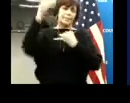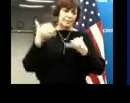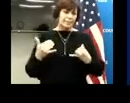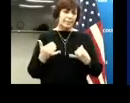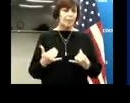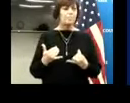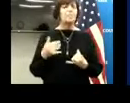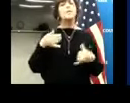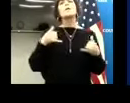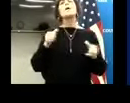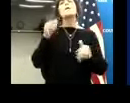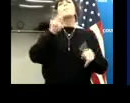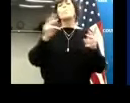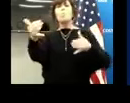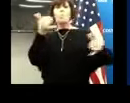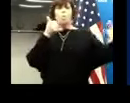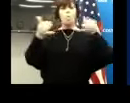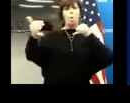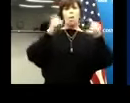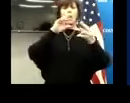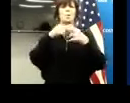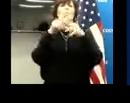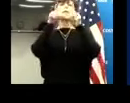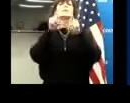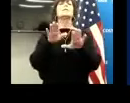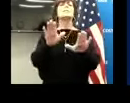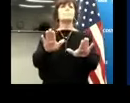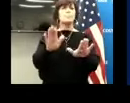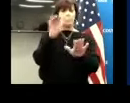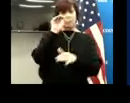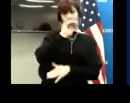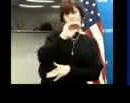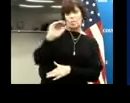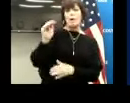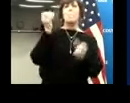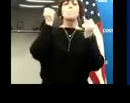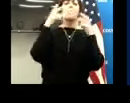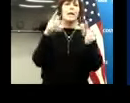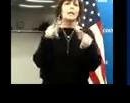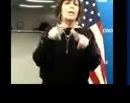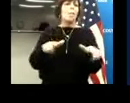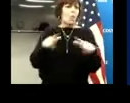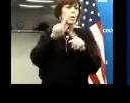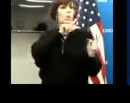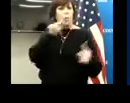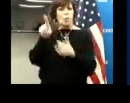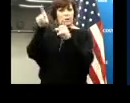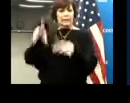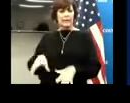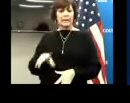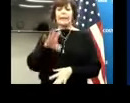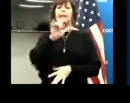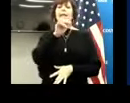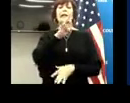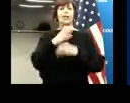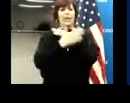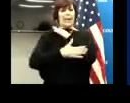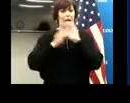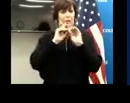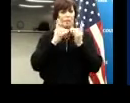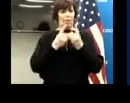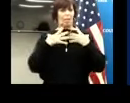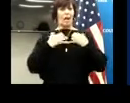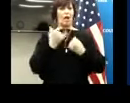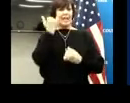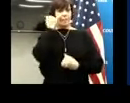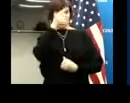still have people who are calling. We just want to remind everybody there are many locations that you can get a COVID-19 test. Erie County Department of Health is testing those who are